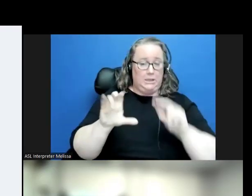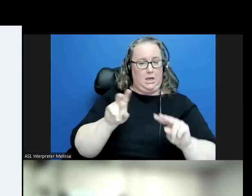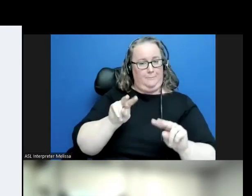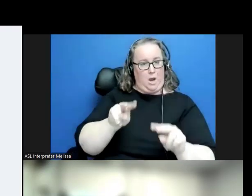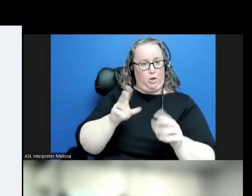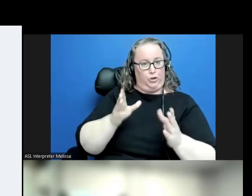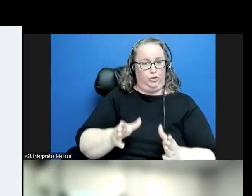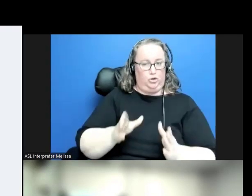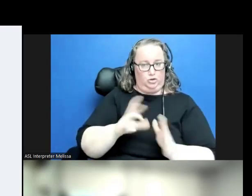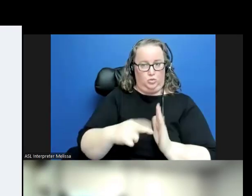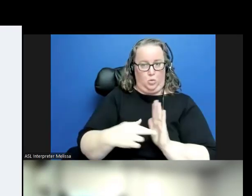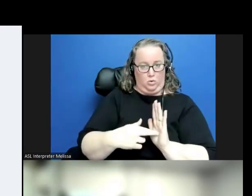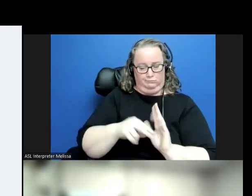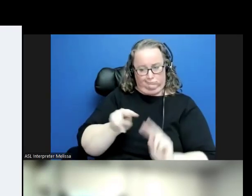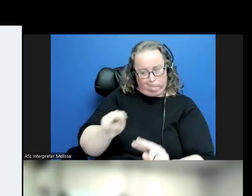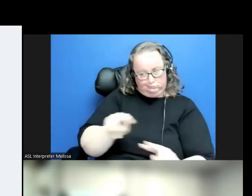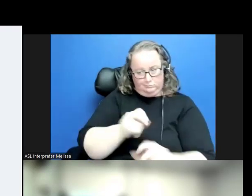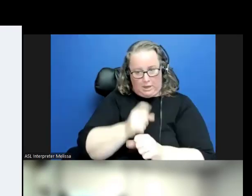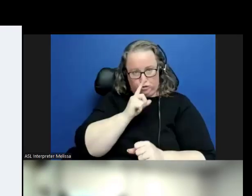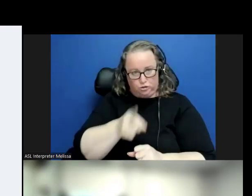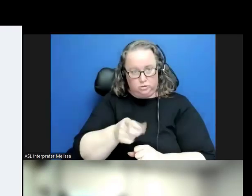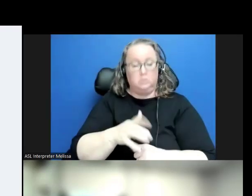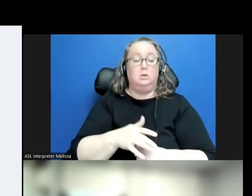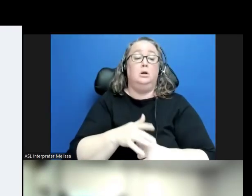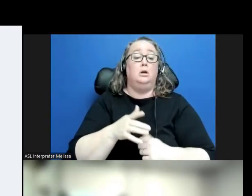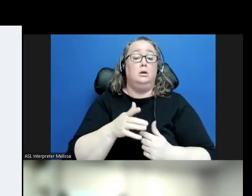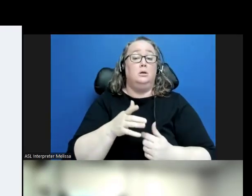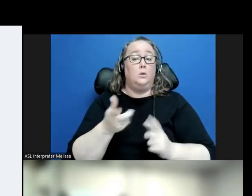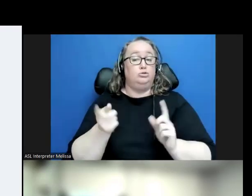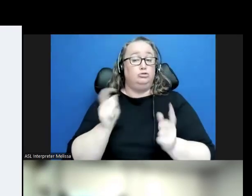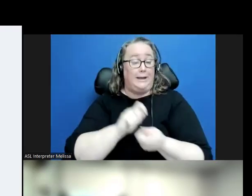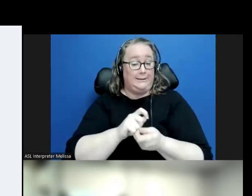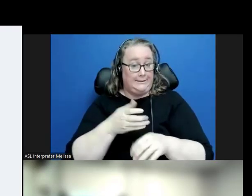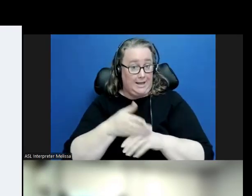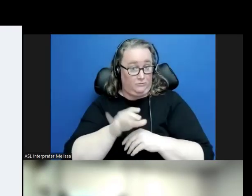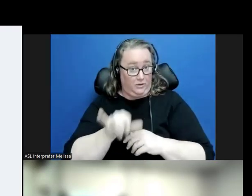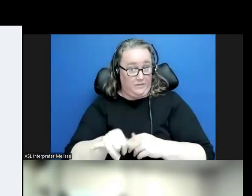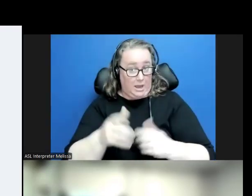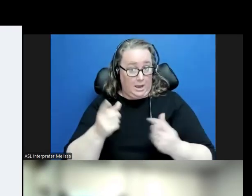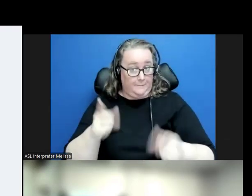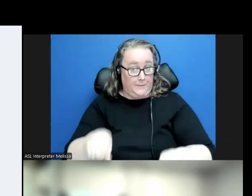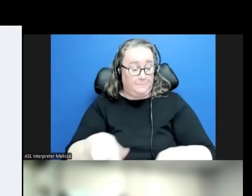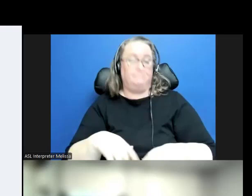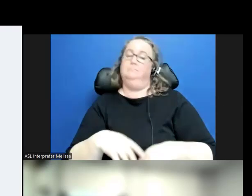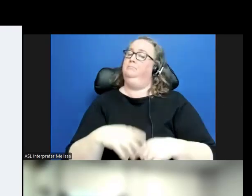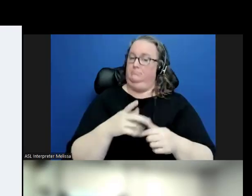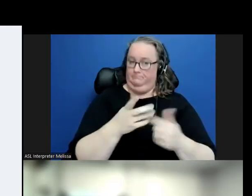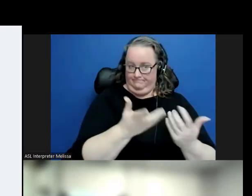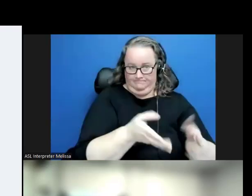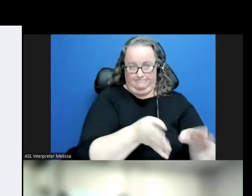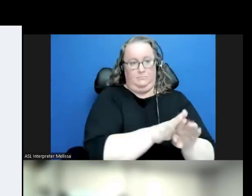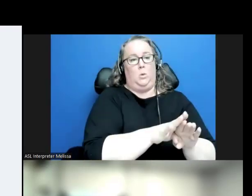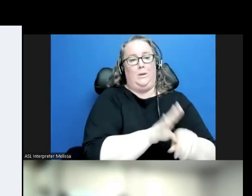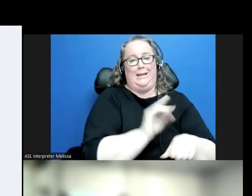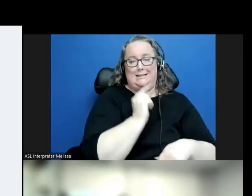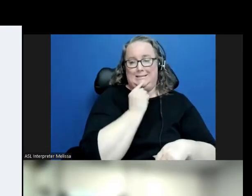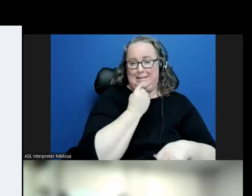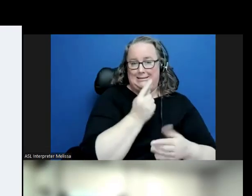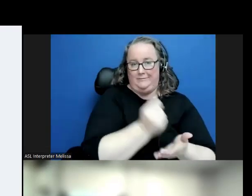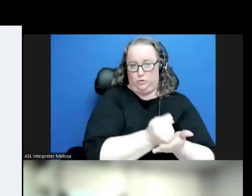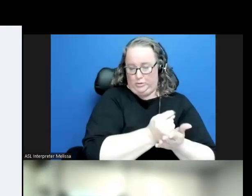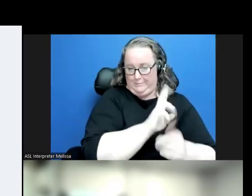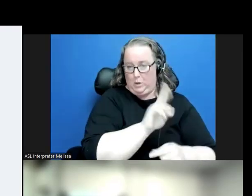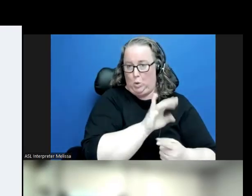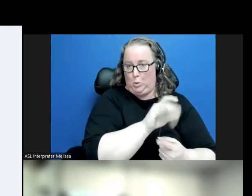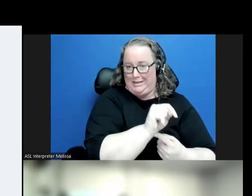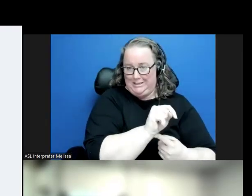these agreements. Changes coming out of those settlement agreements included closure of the intensive treatment unit, which was